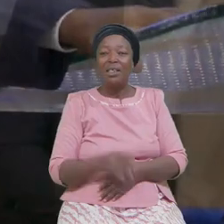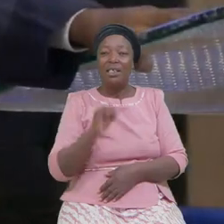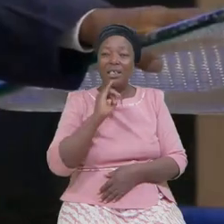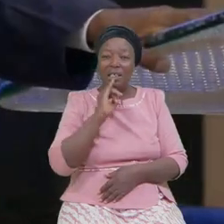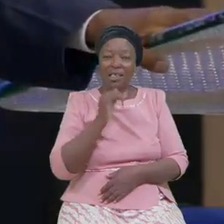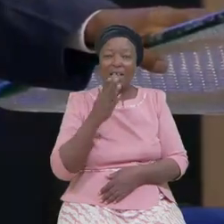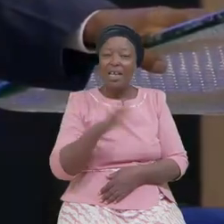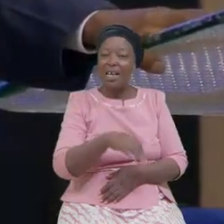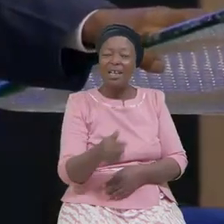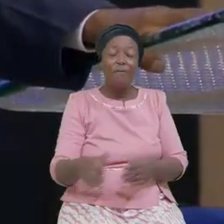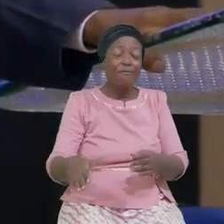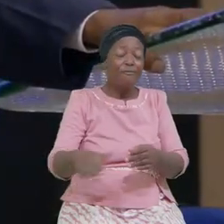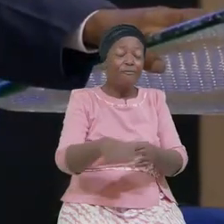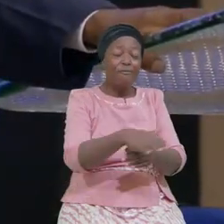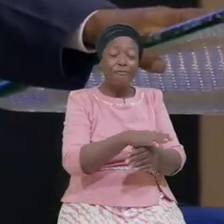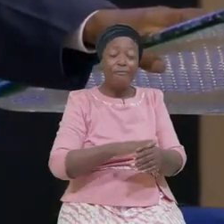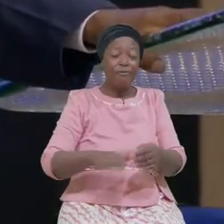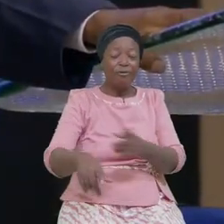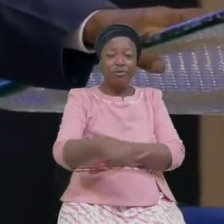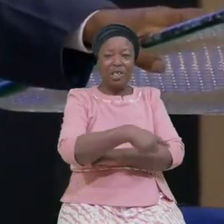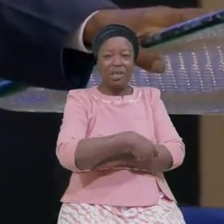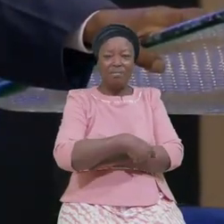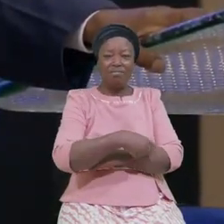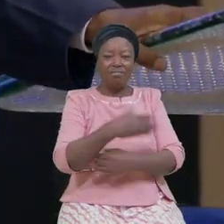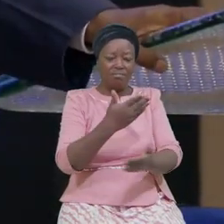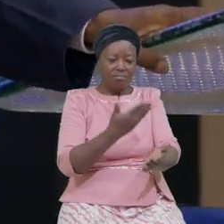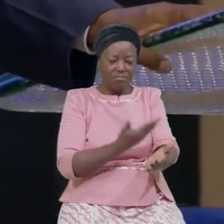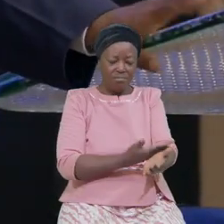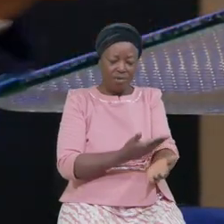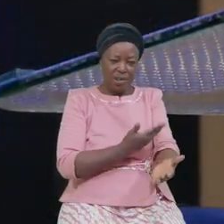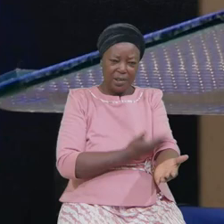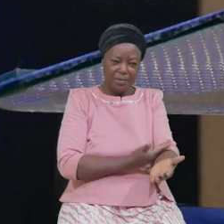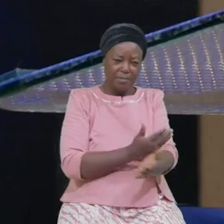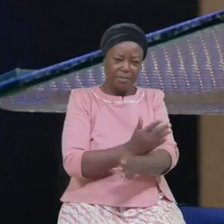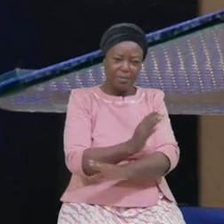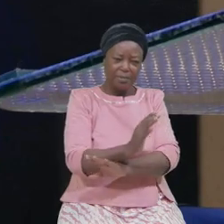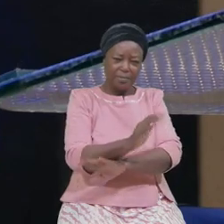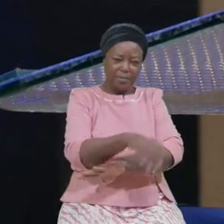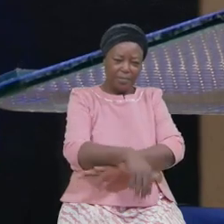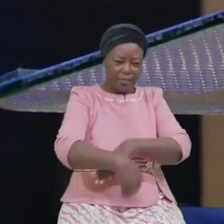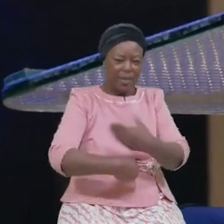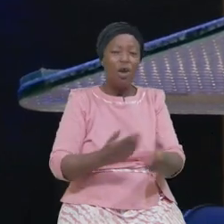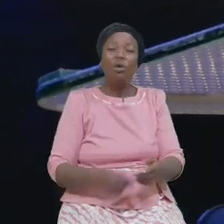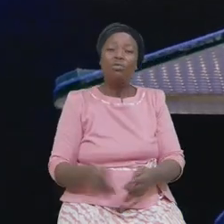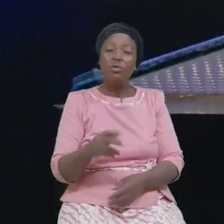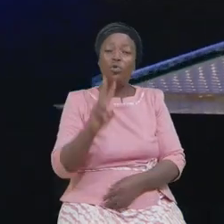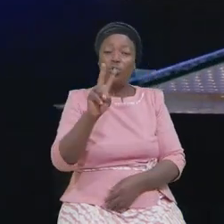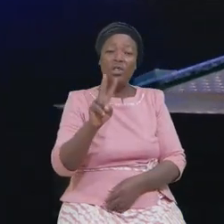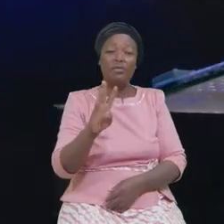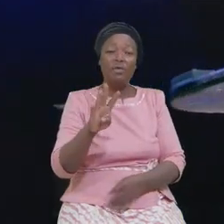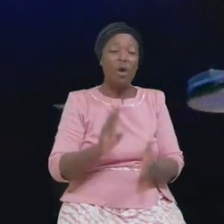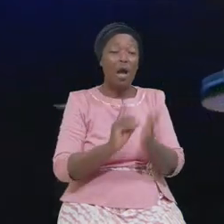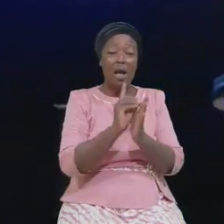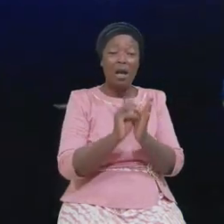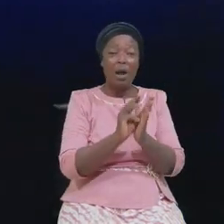day, morning till evening till night till the following morning, 24 hours, is there any full